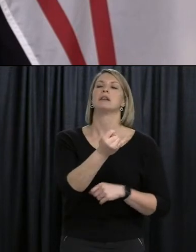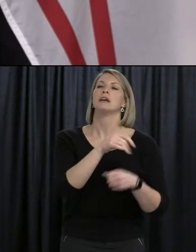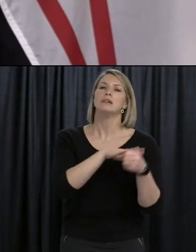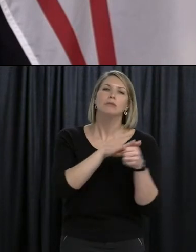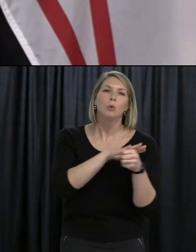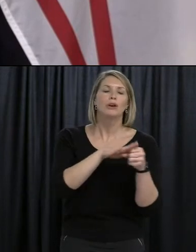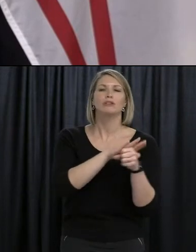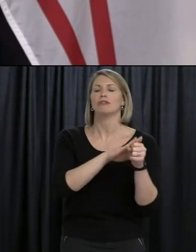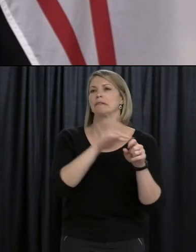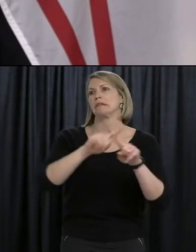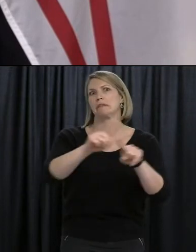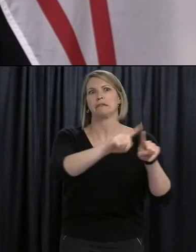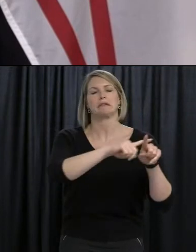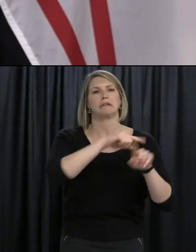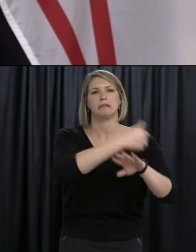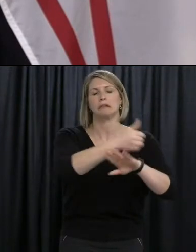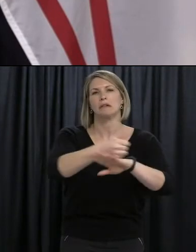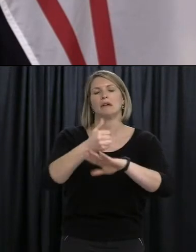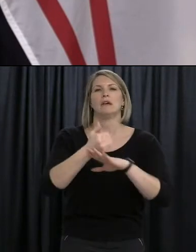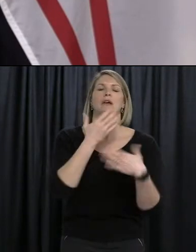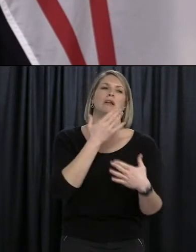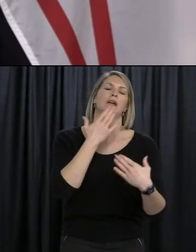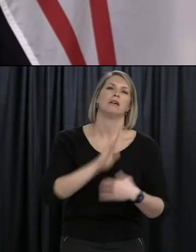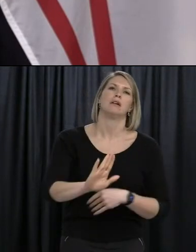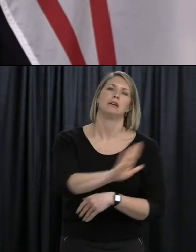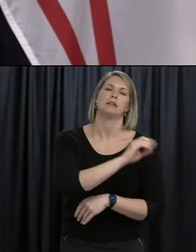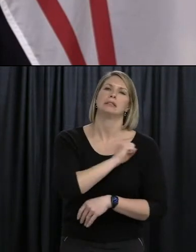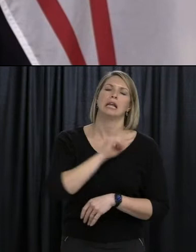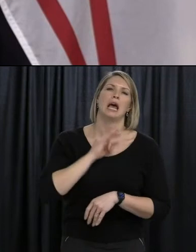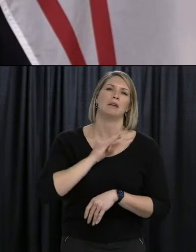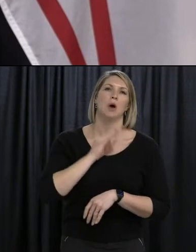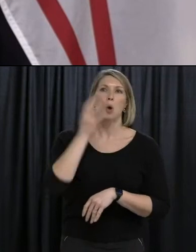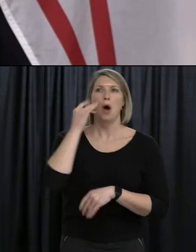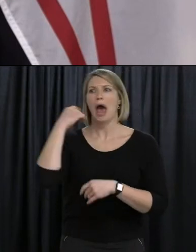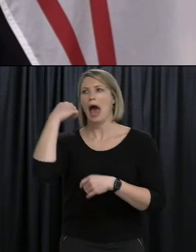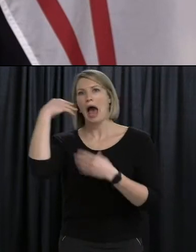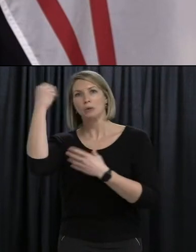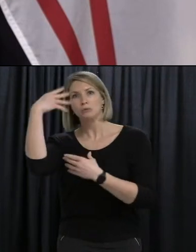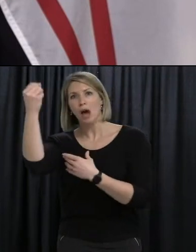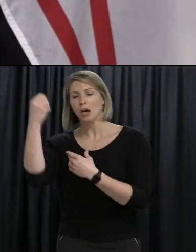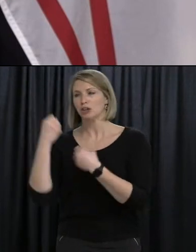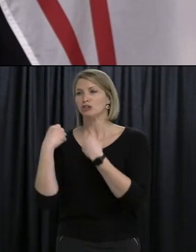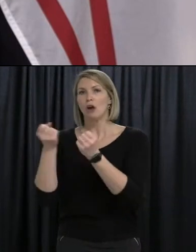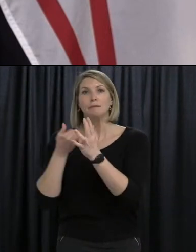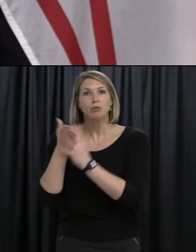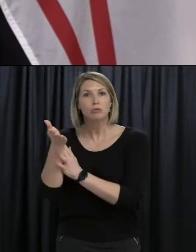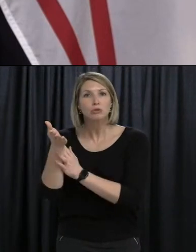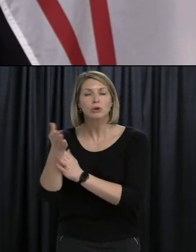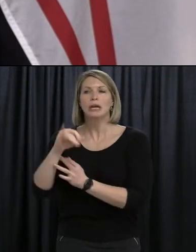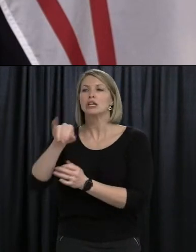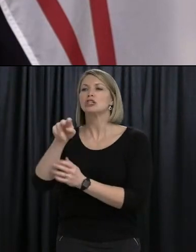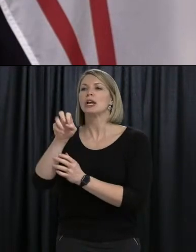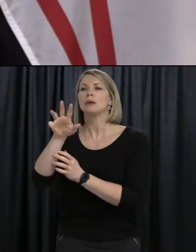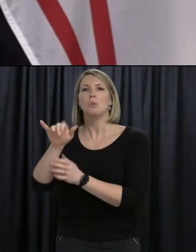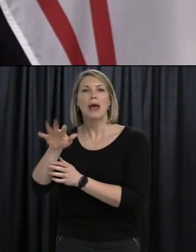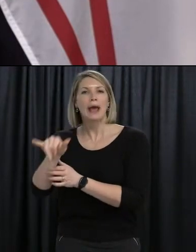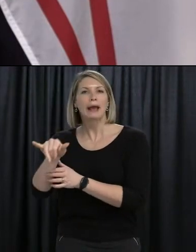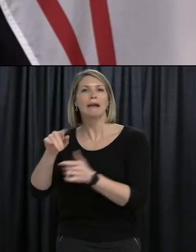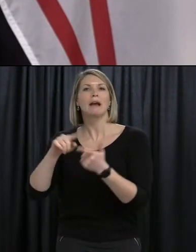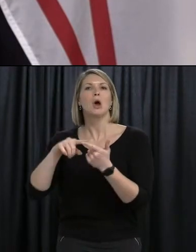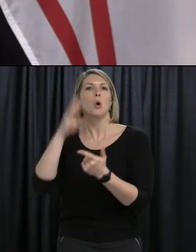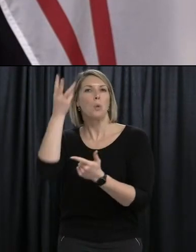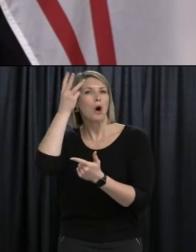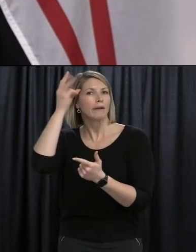snowstorm. These are the individuals performing the COVID swabs at the outdoor drive-through sites at the Janeway, the Waterford Hospital, and Mount Pearl Senior High.